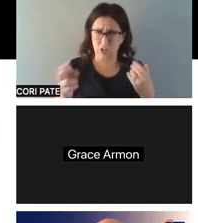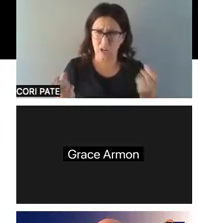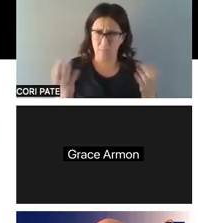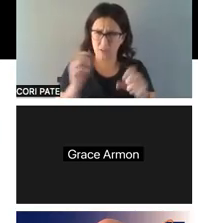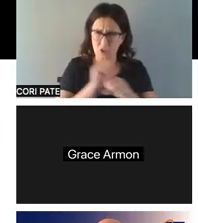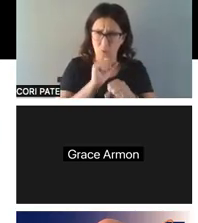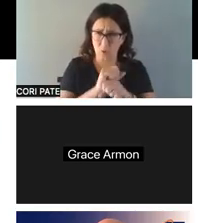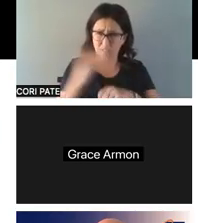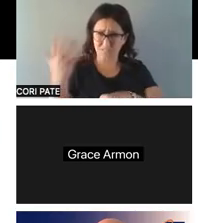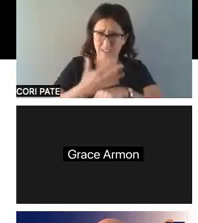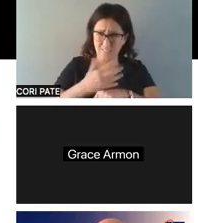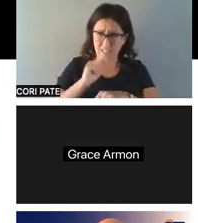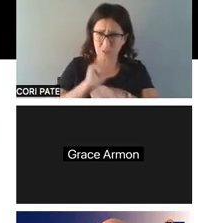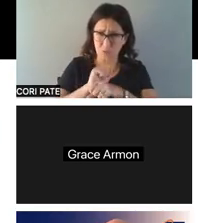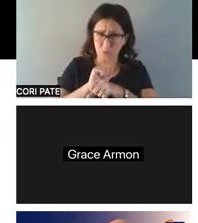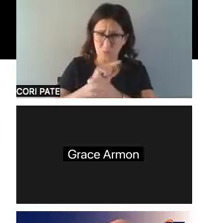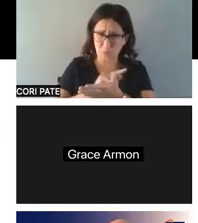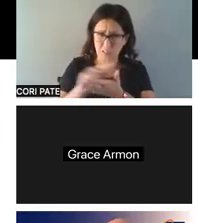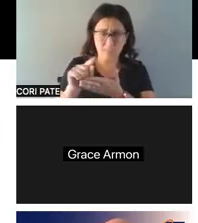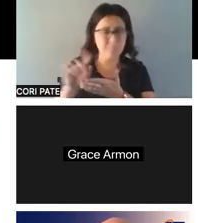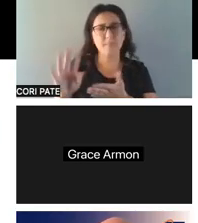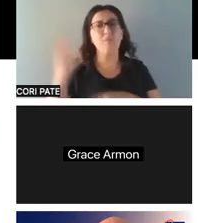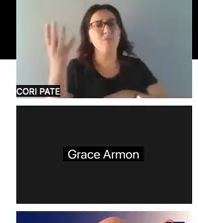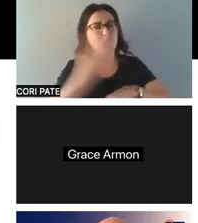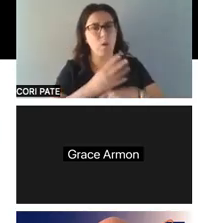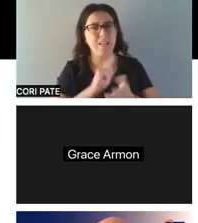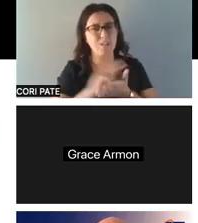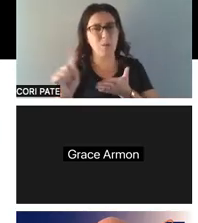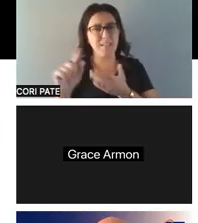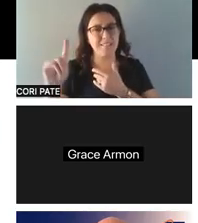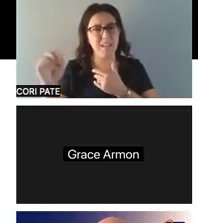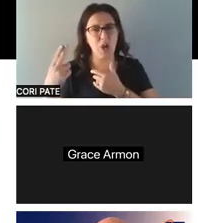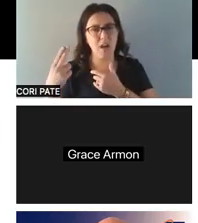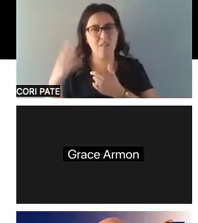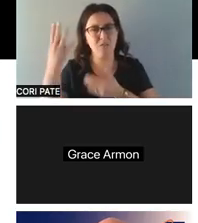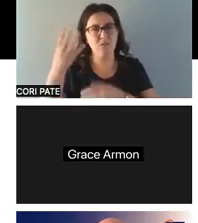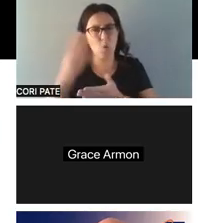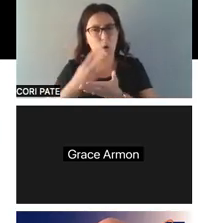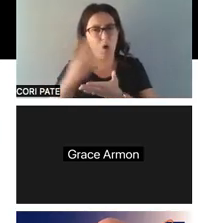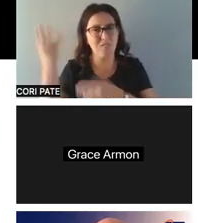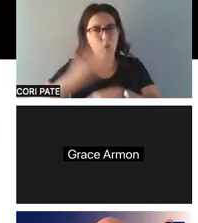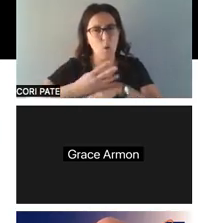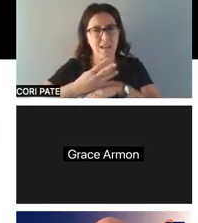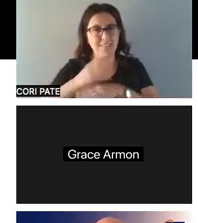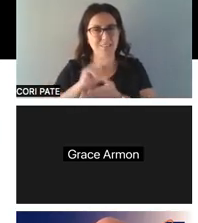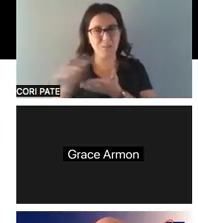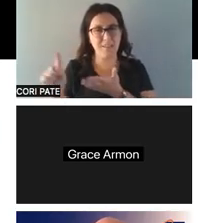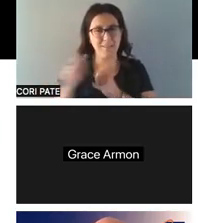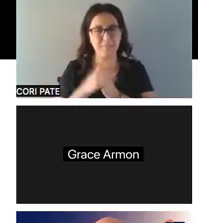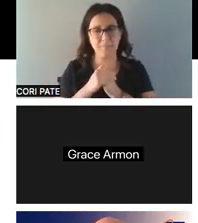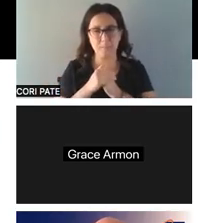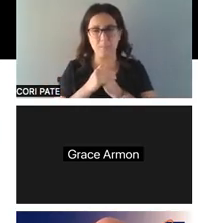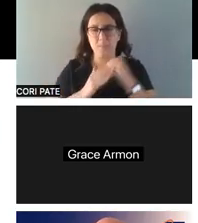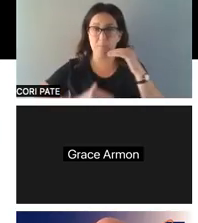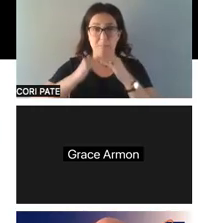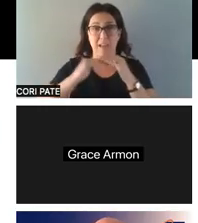5 days a week, 4 days a week? 4 days a week. Yeah, 4 days a week. So he's working a max